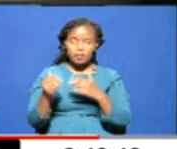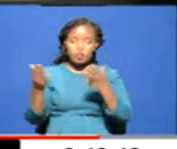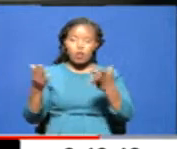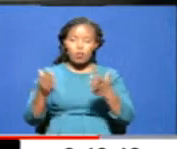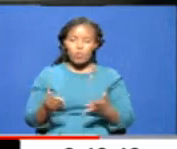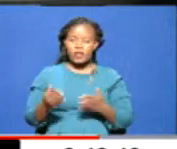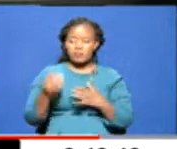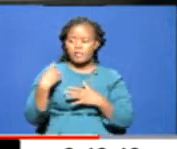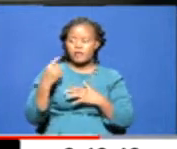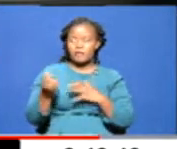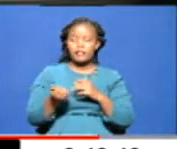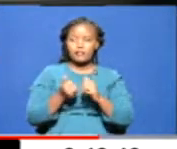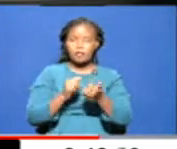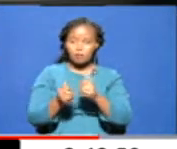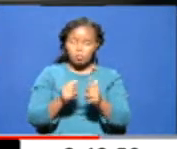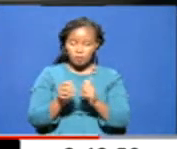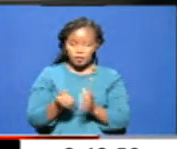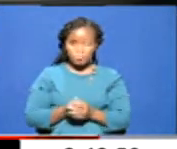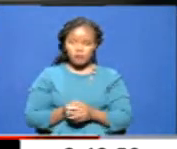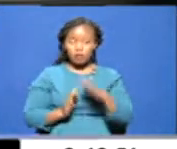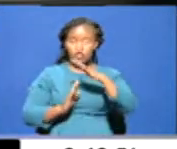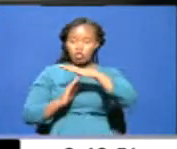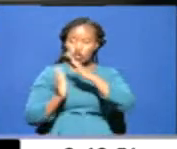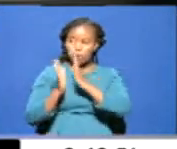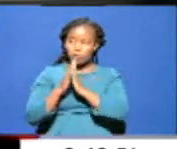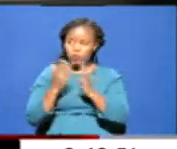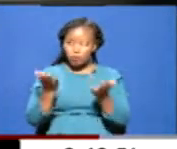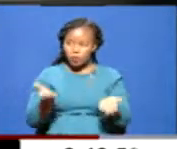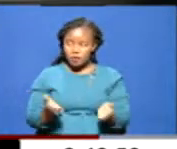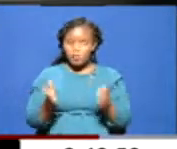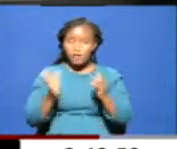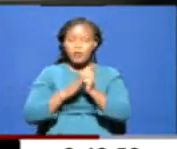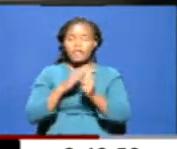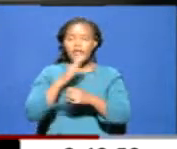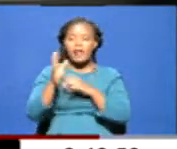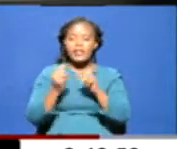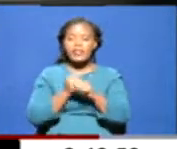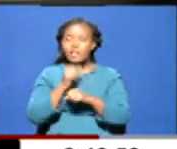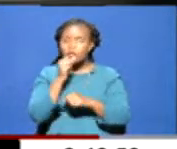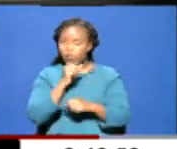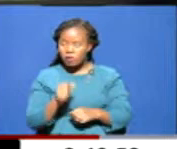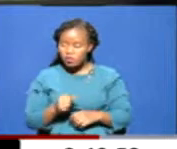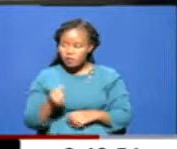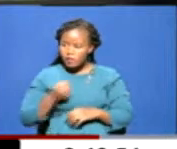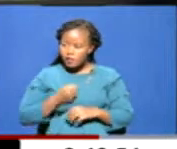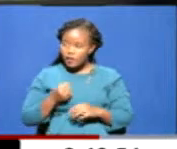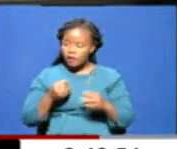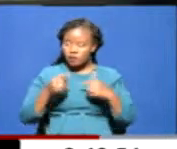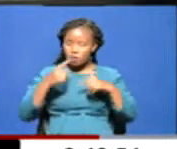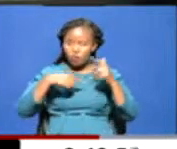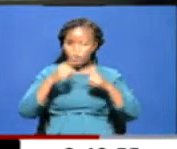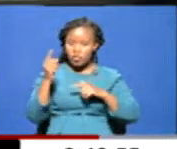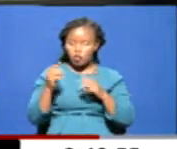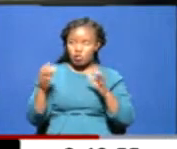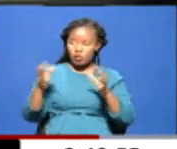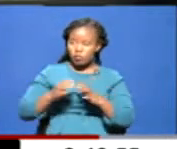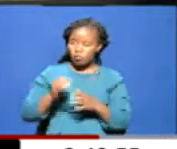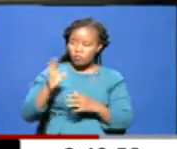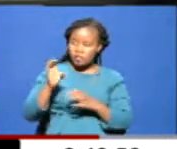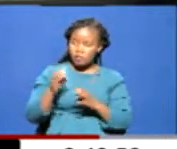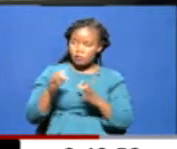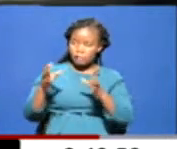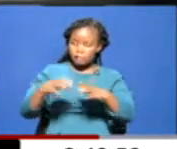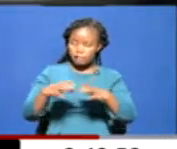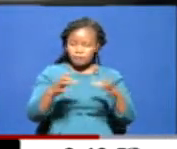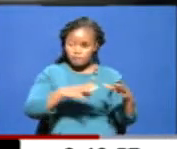world of sports. And in our top story tonight, 9-year-old Kiana Rajput emerged the champion in the PWE category during the 10th and